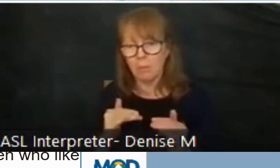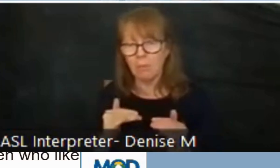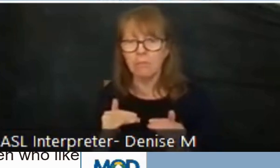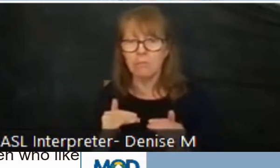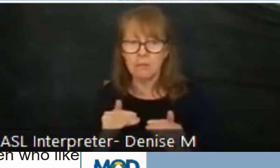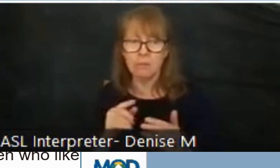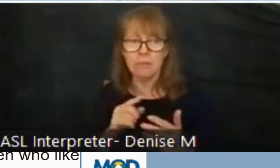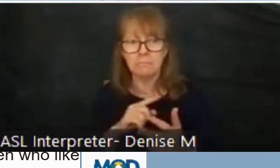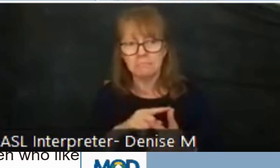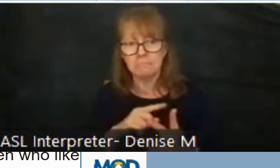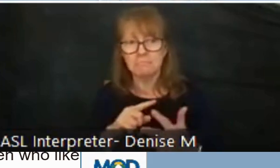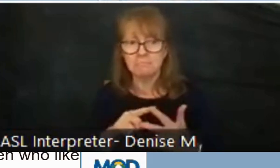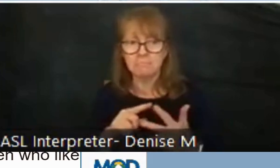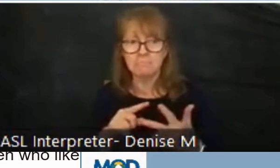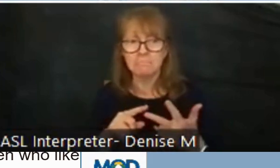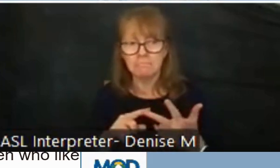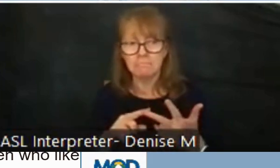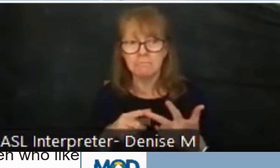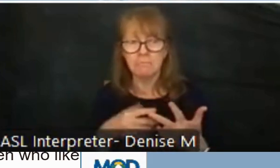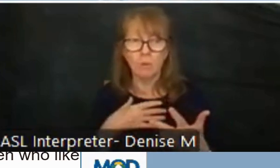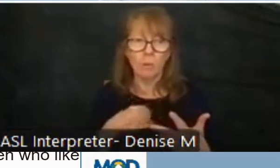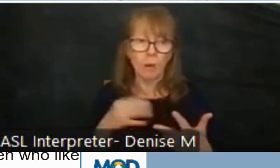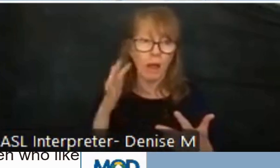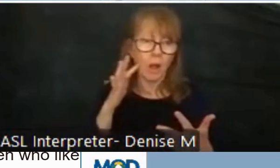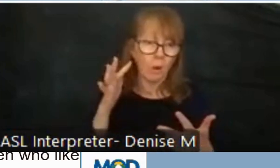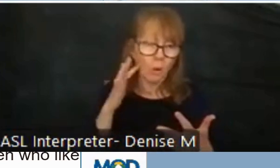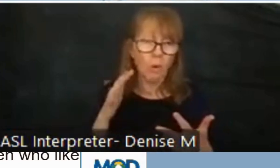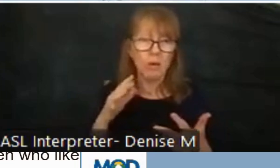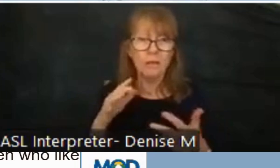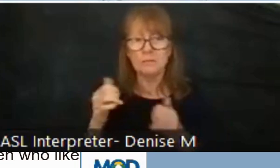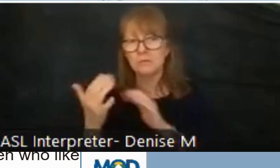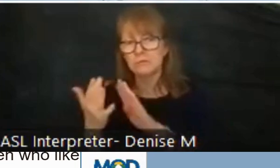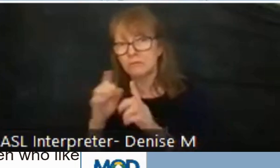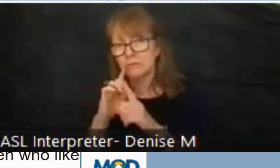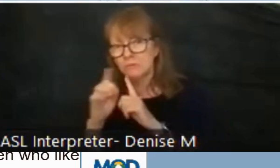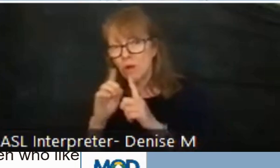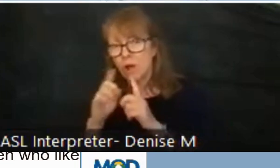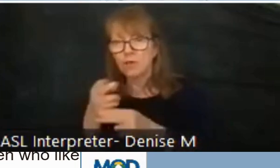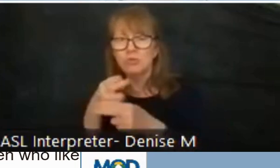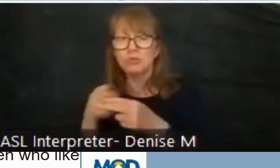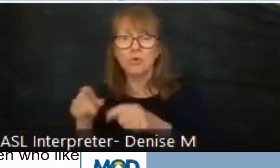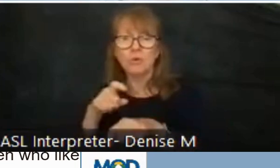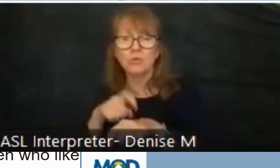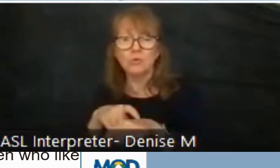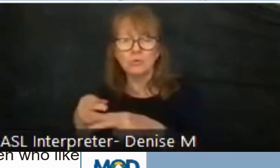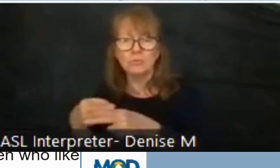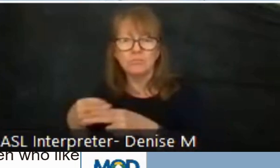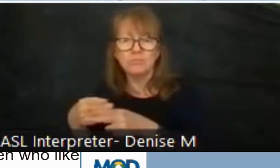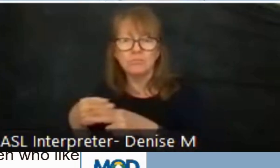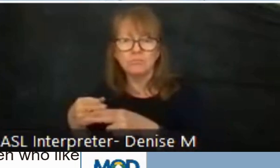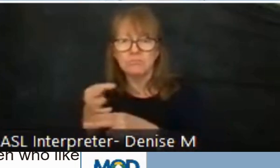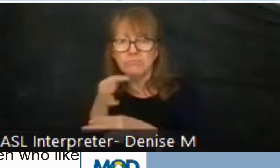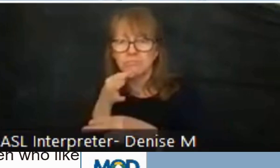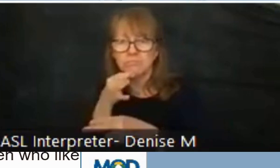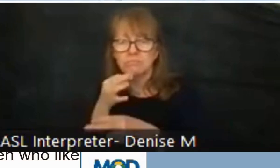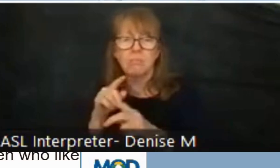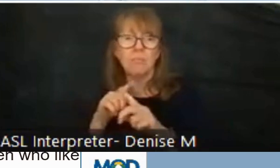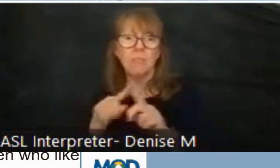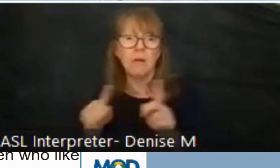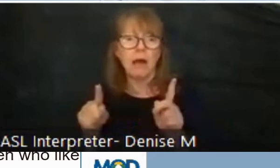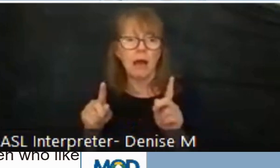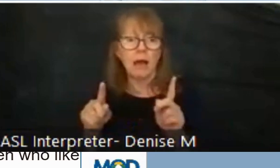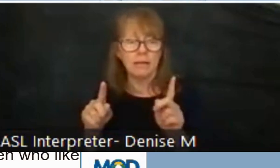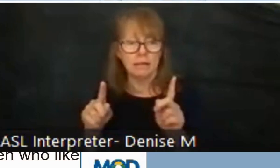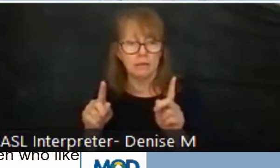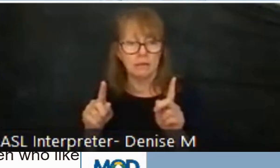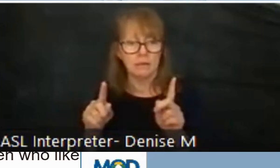those, asking for white noise and talking to the neighbours as short-term improvements. But for an effective long-term solution,